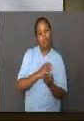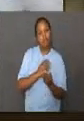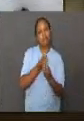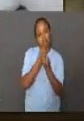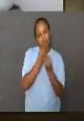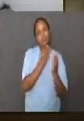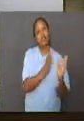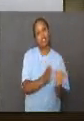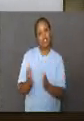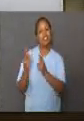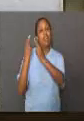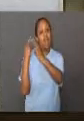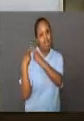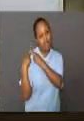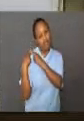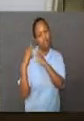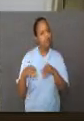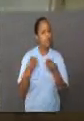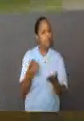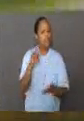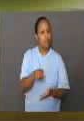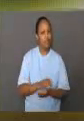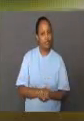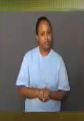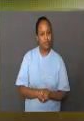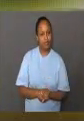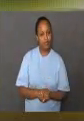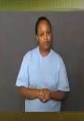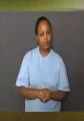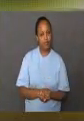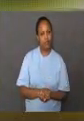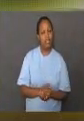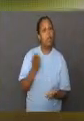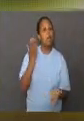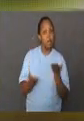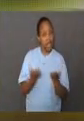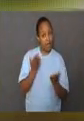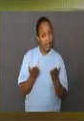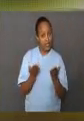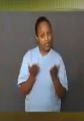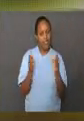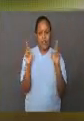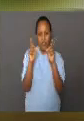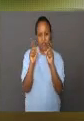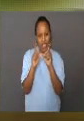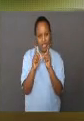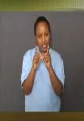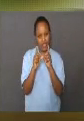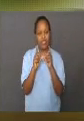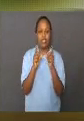the responsibility for cooking. Perhaps a fair distribution of